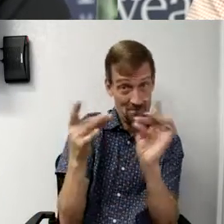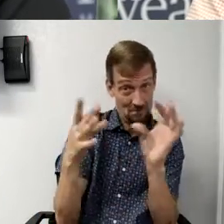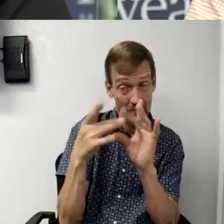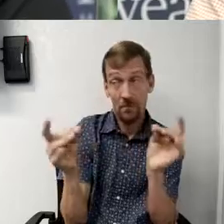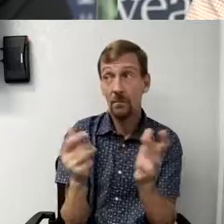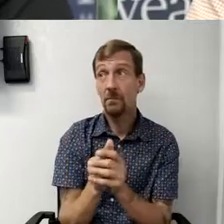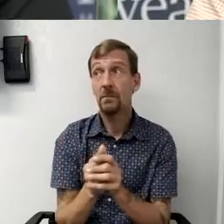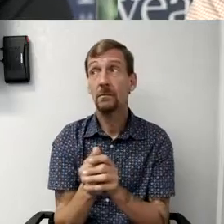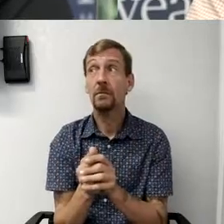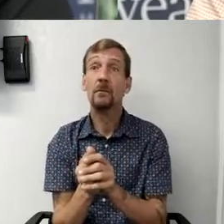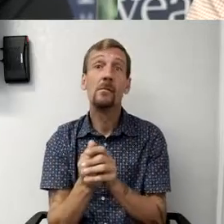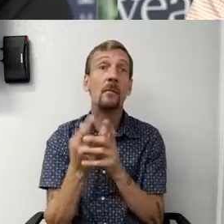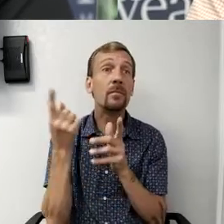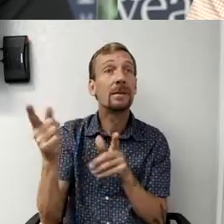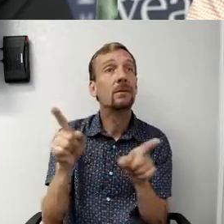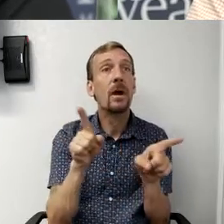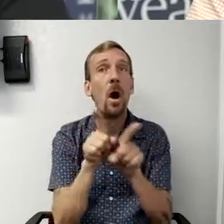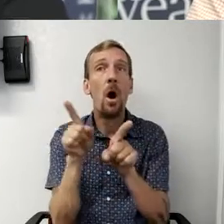well were